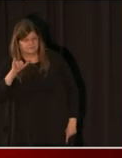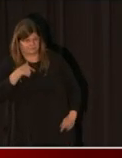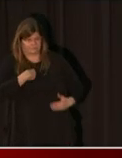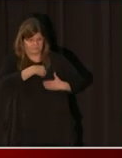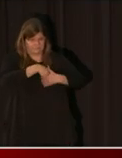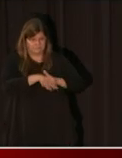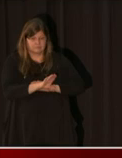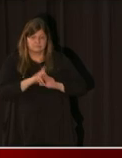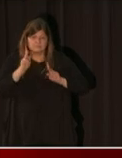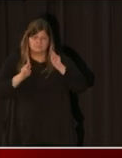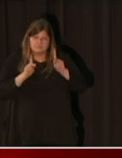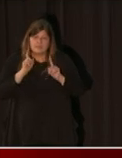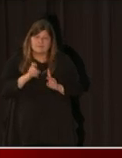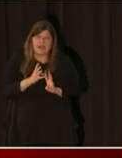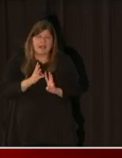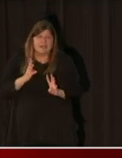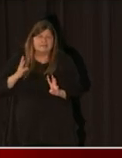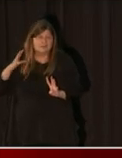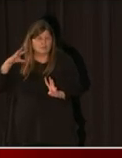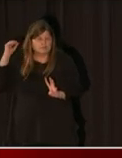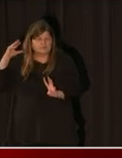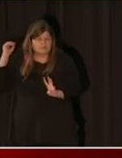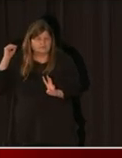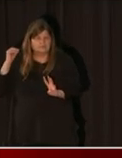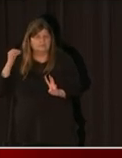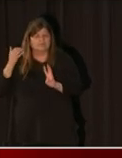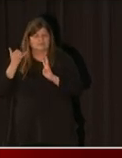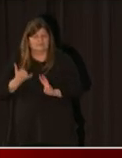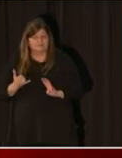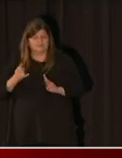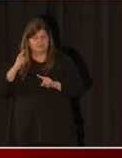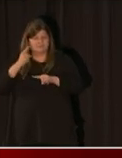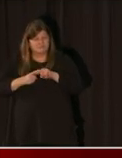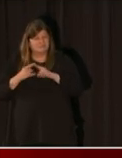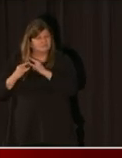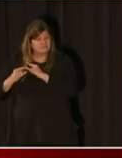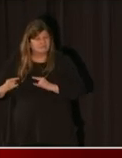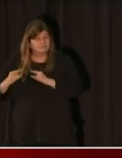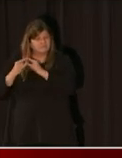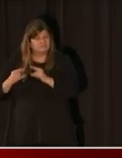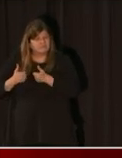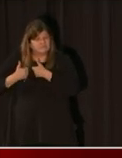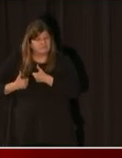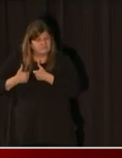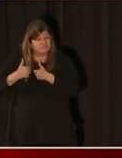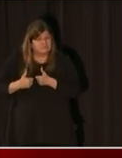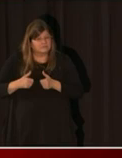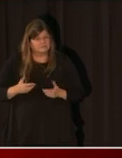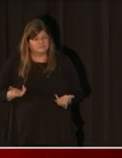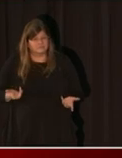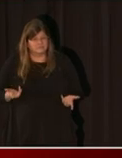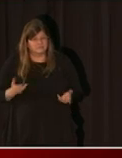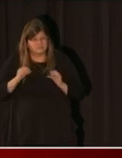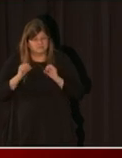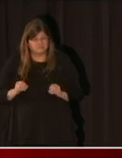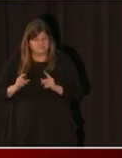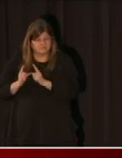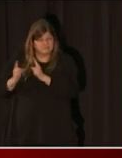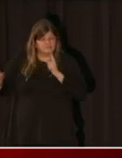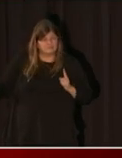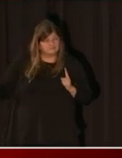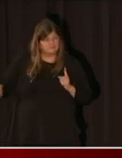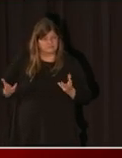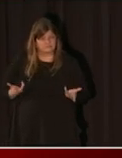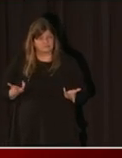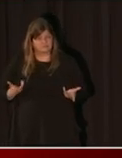outside. Okay. And then there's an encampment right next to them. So why does the social distancing and stay-at-home